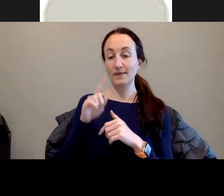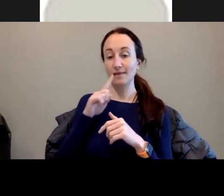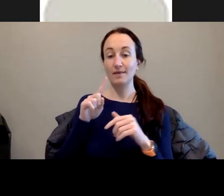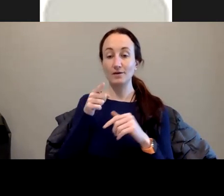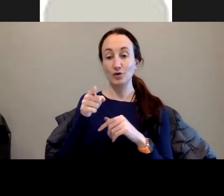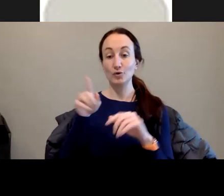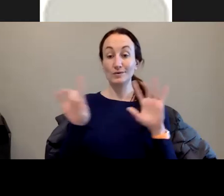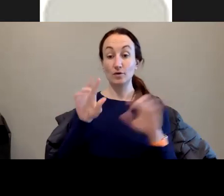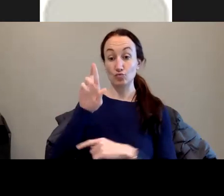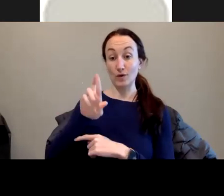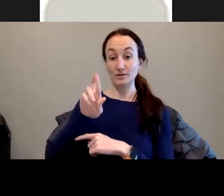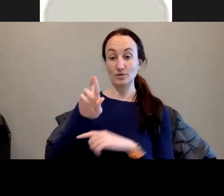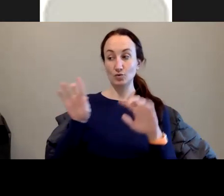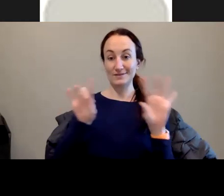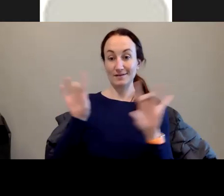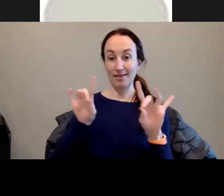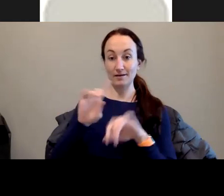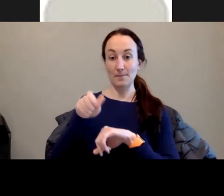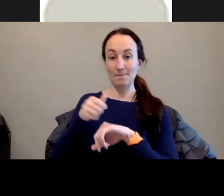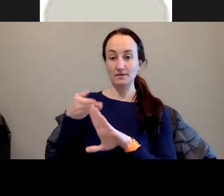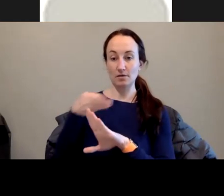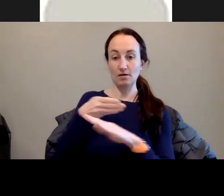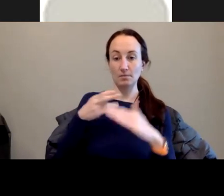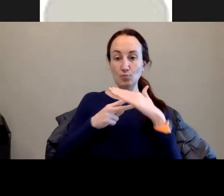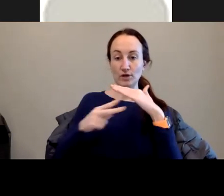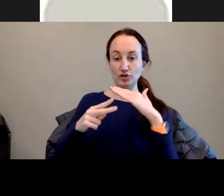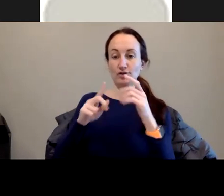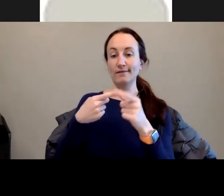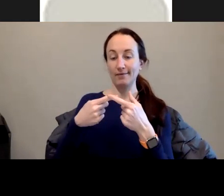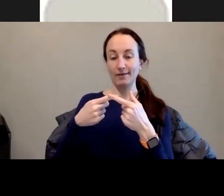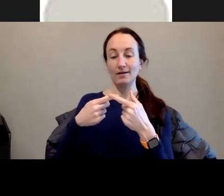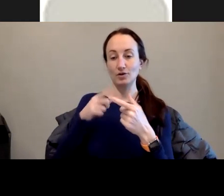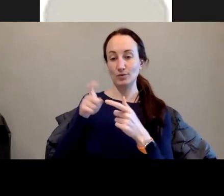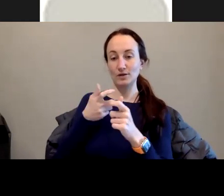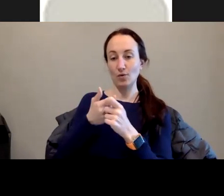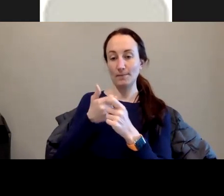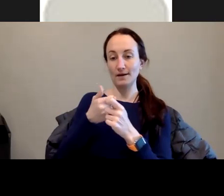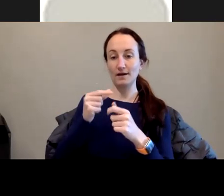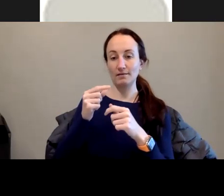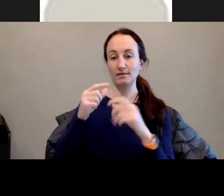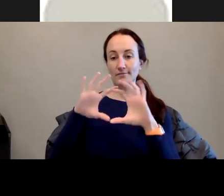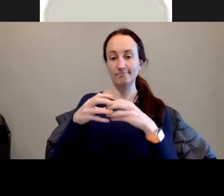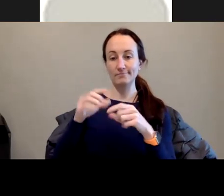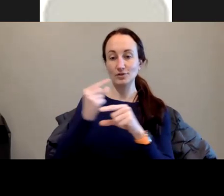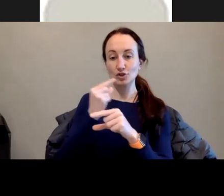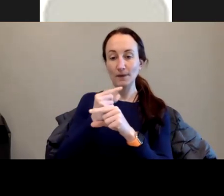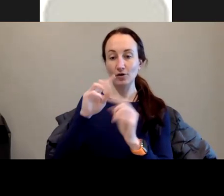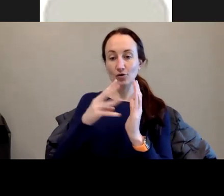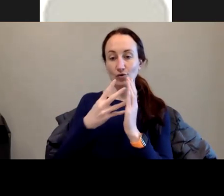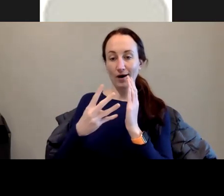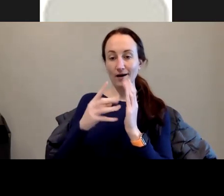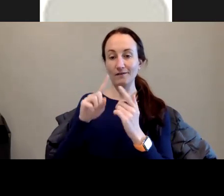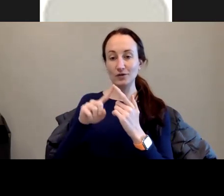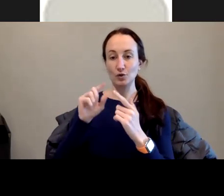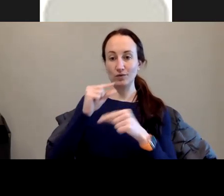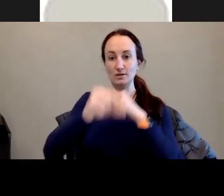select the residue based on the prediction, and then we need to update the geometric graph kind of, to do this global